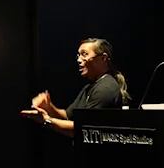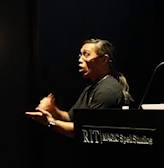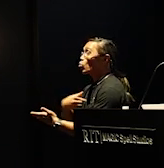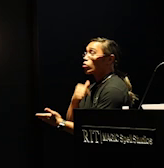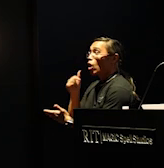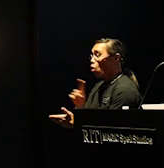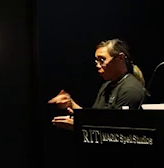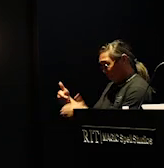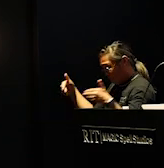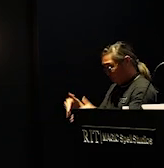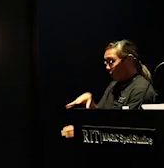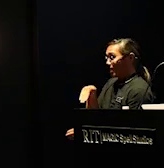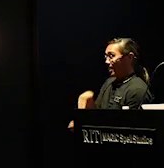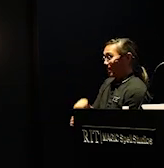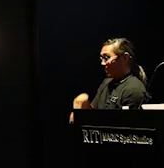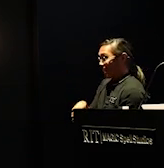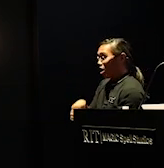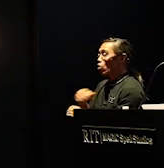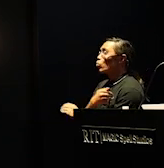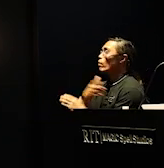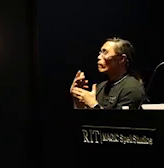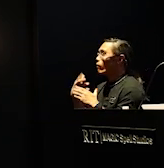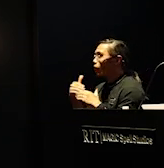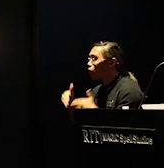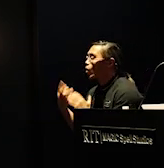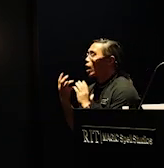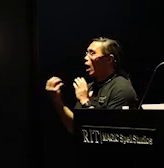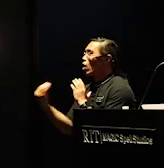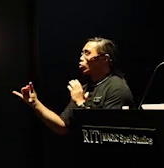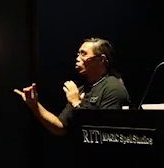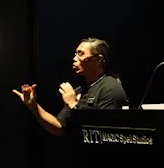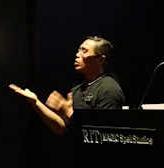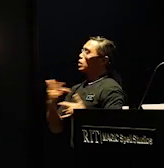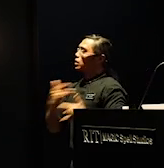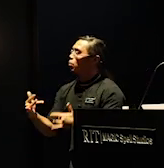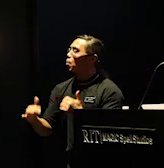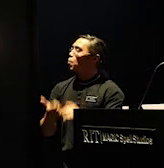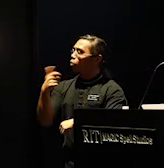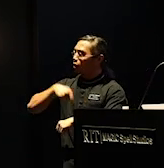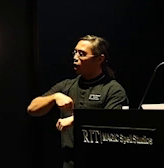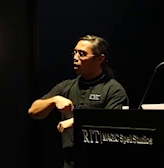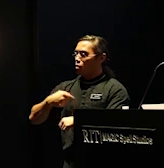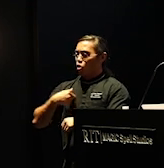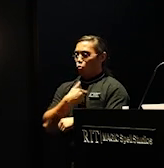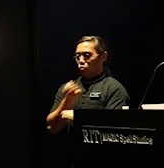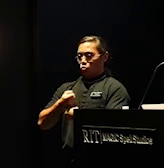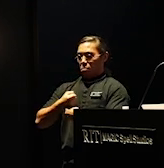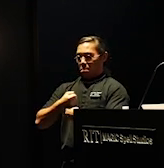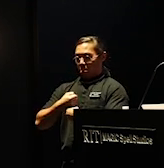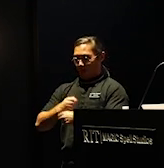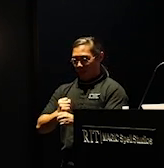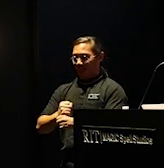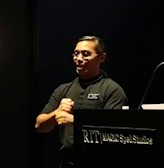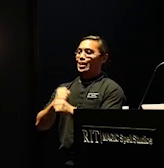time in a restaurant, you have a shell. You're within it, and you're appointing the inside of the shell. This was almost making a kiosk because it's in an